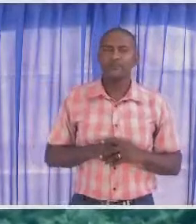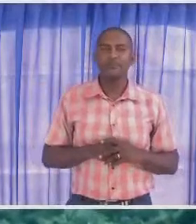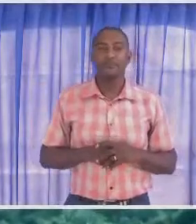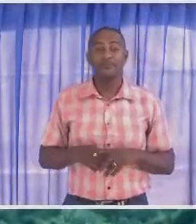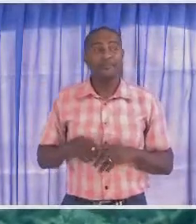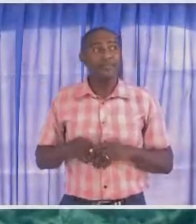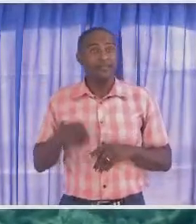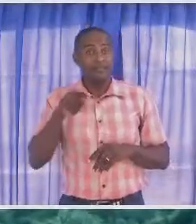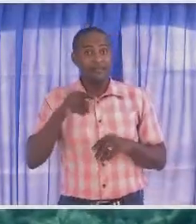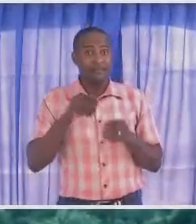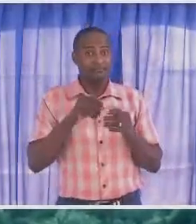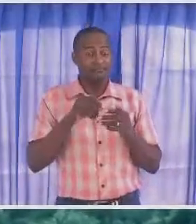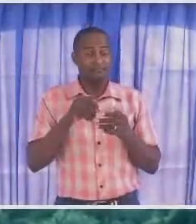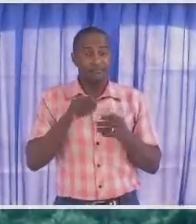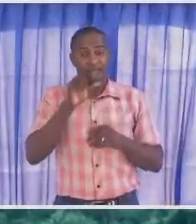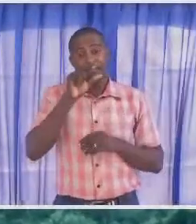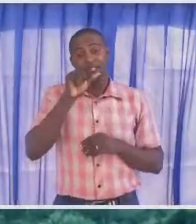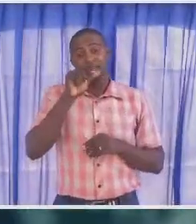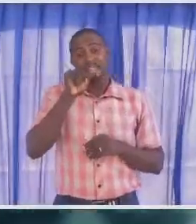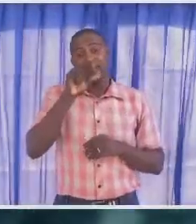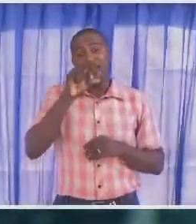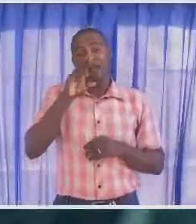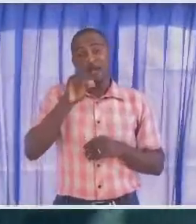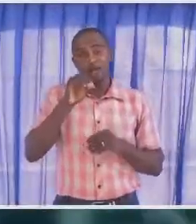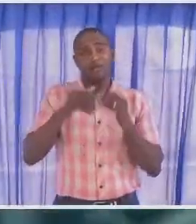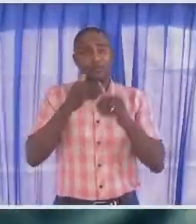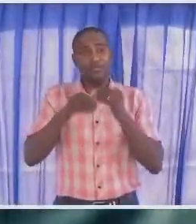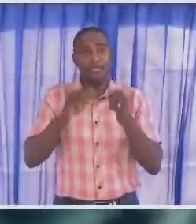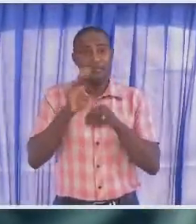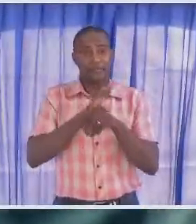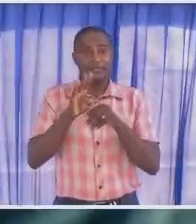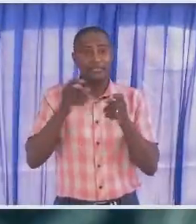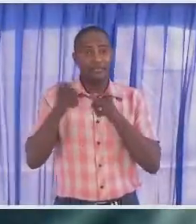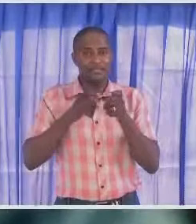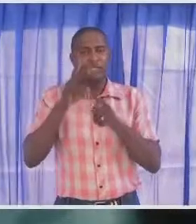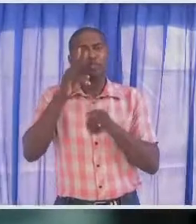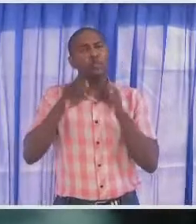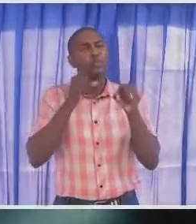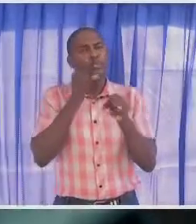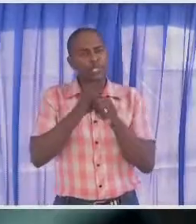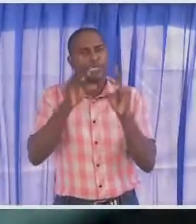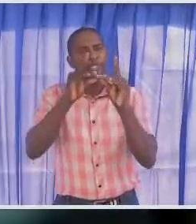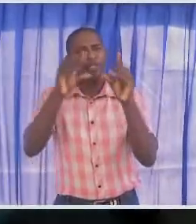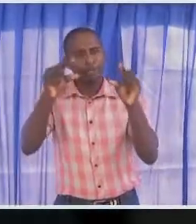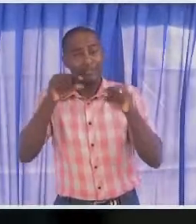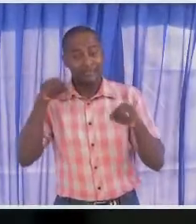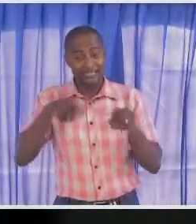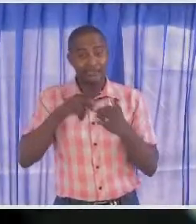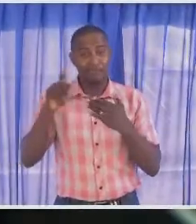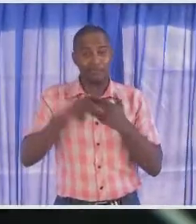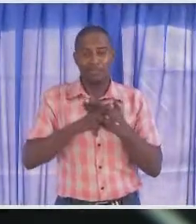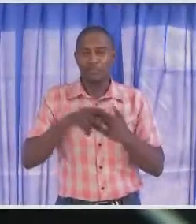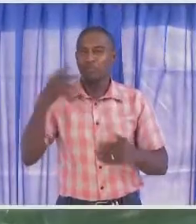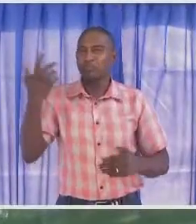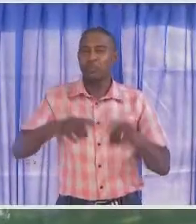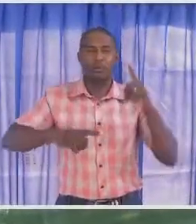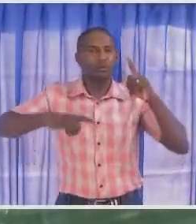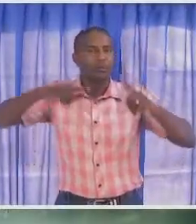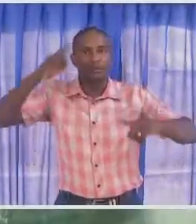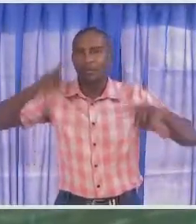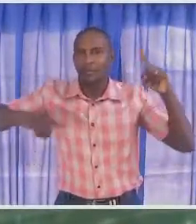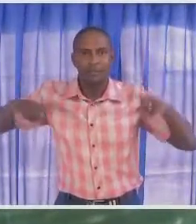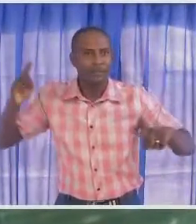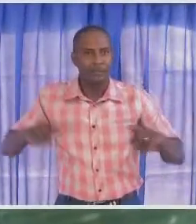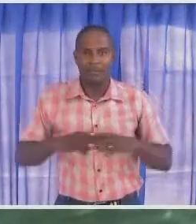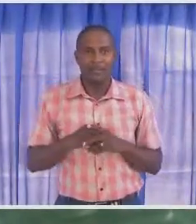The Agro-Processing and Business Management is a 2-year associate degree. This program is very dynamic and diverse, and